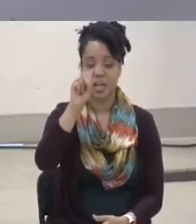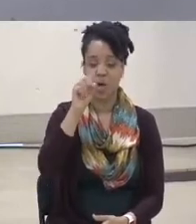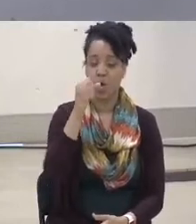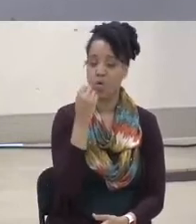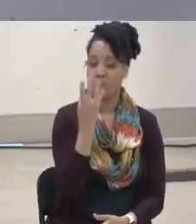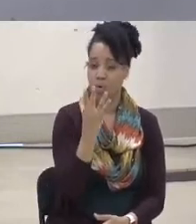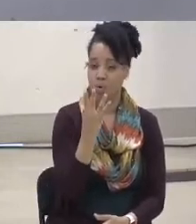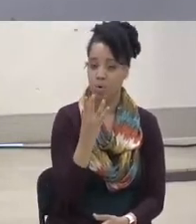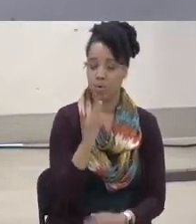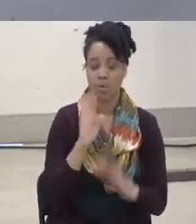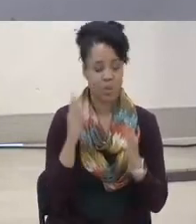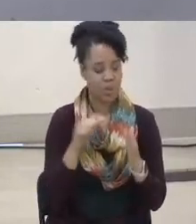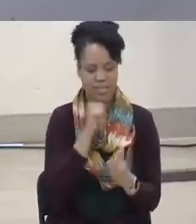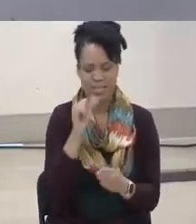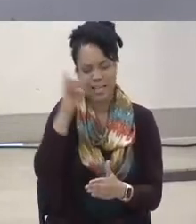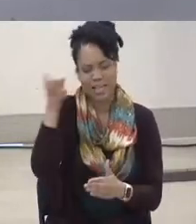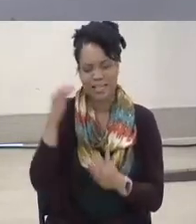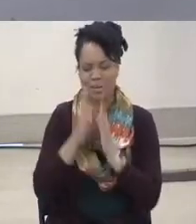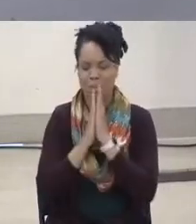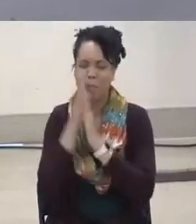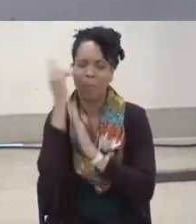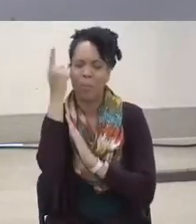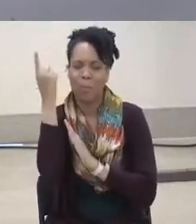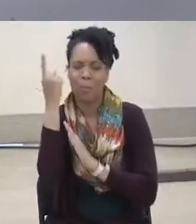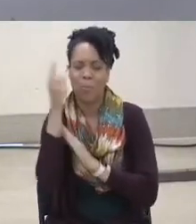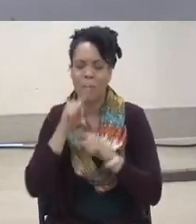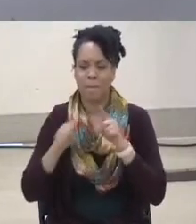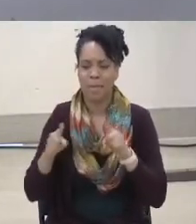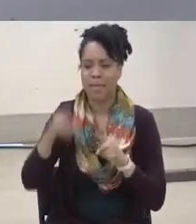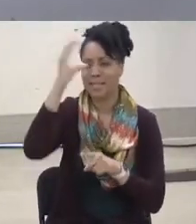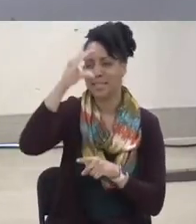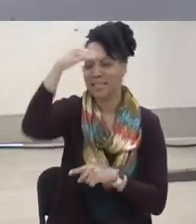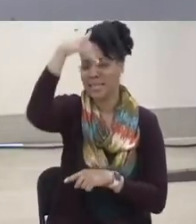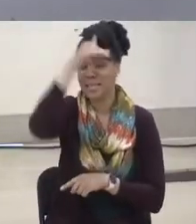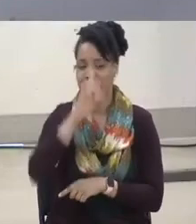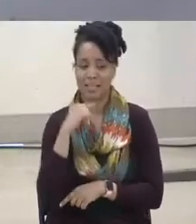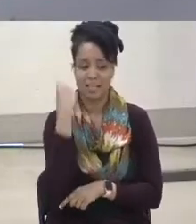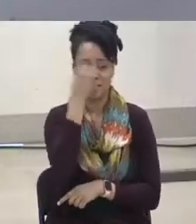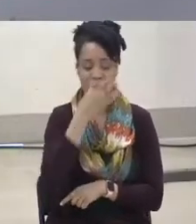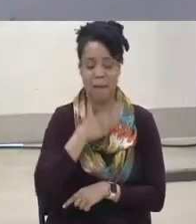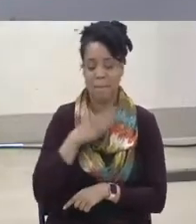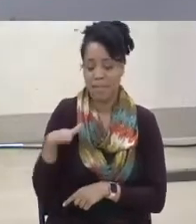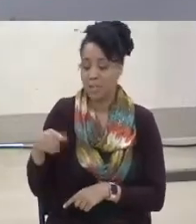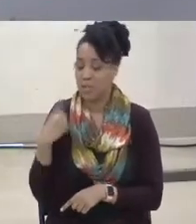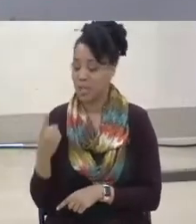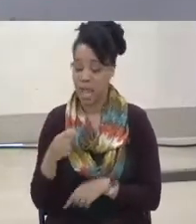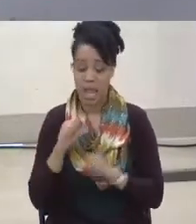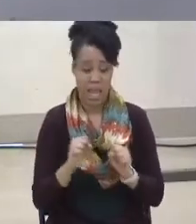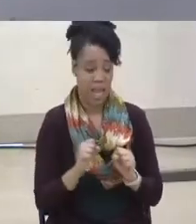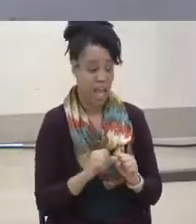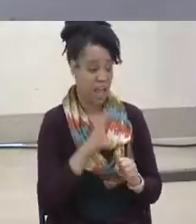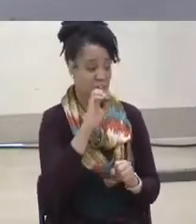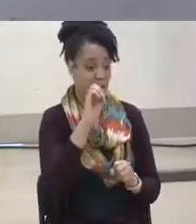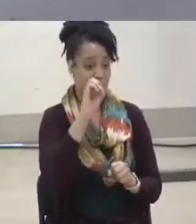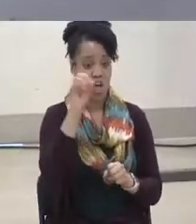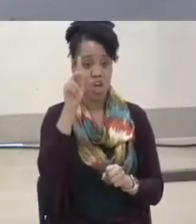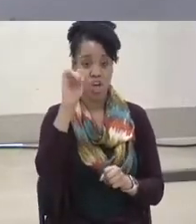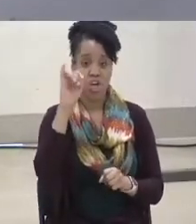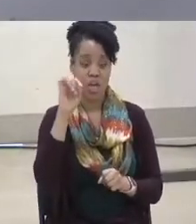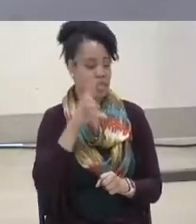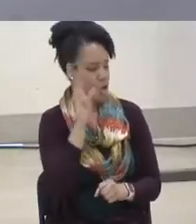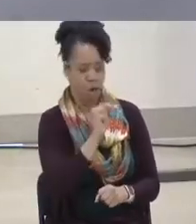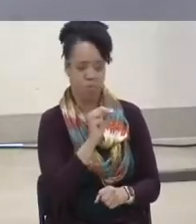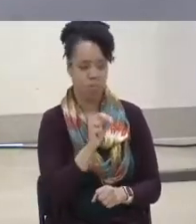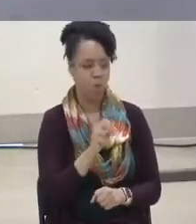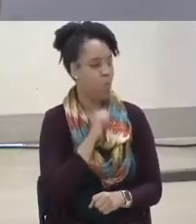Solamente no es el orar, it's seeking God's face. es el buscar el rostro de If Dios. my kids said, can I have a cookie? I said, no, better not touch it. Si un hijo mío